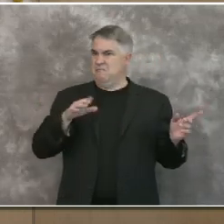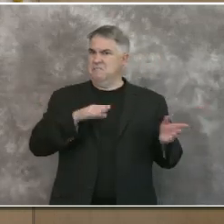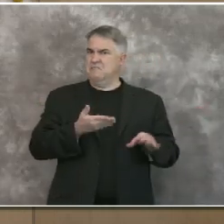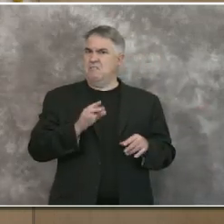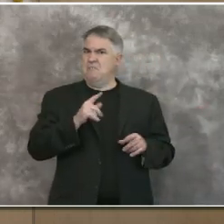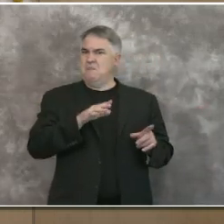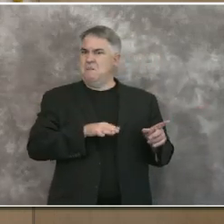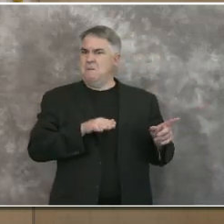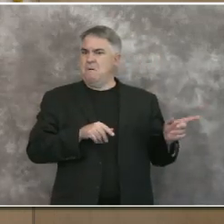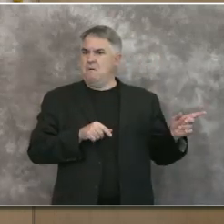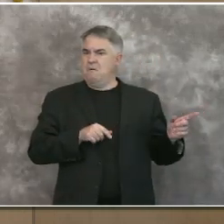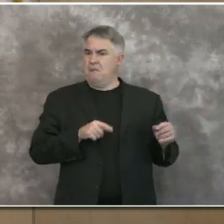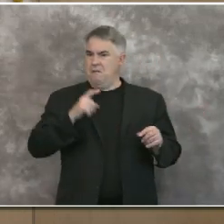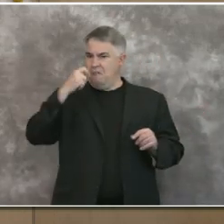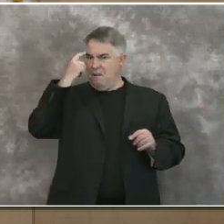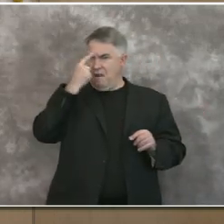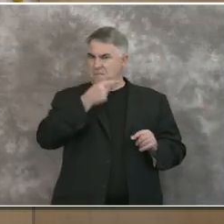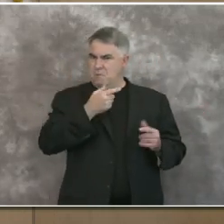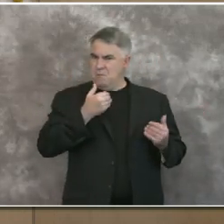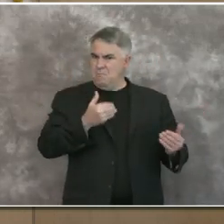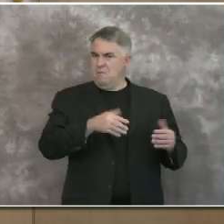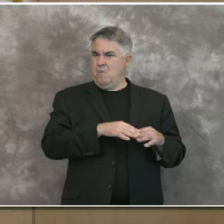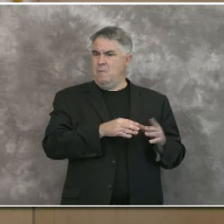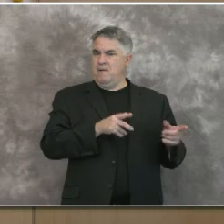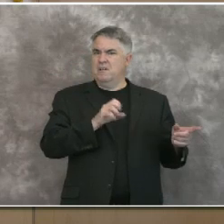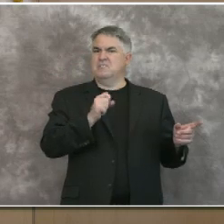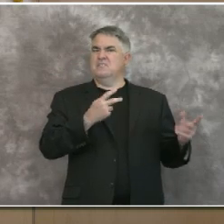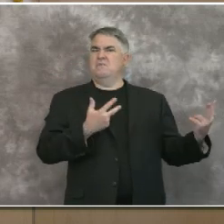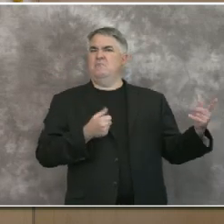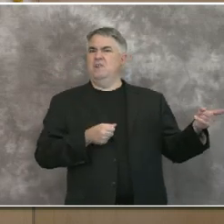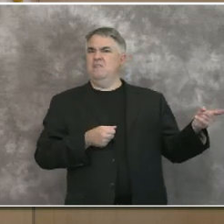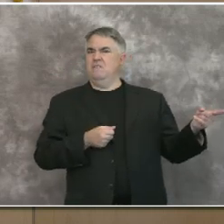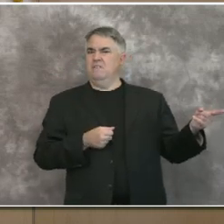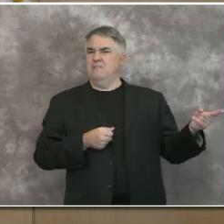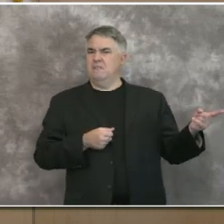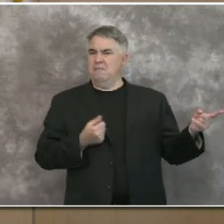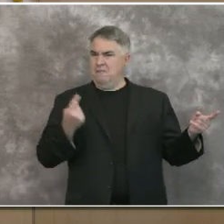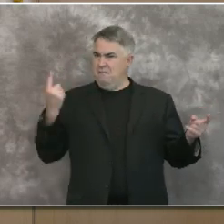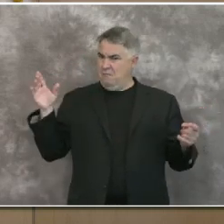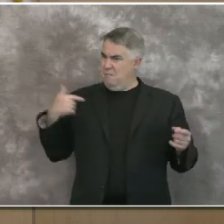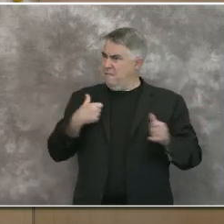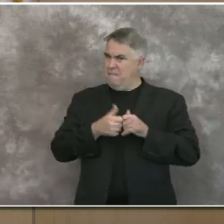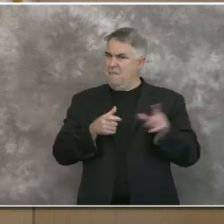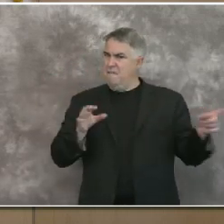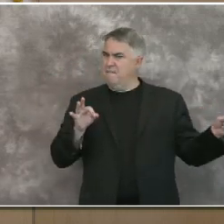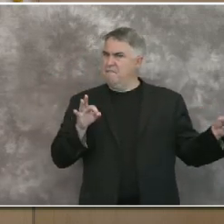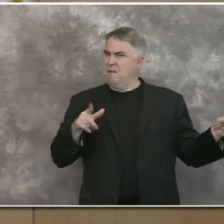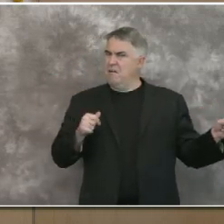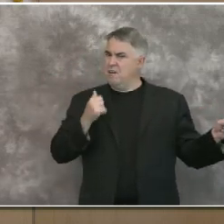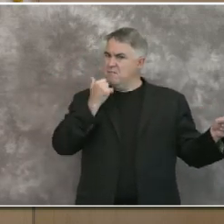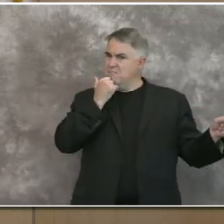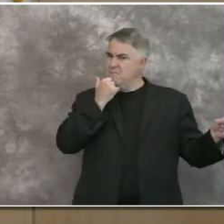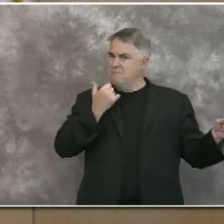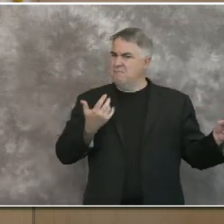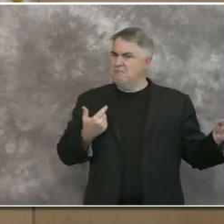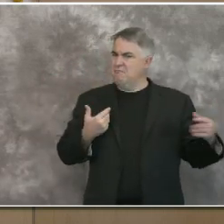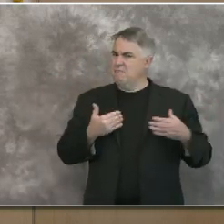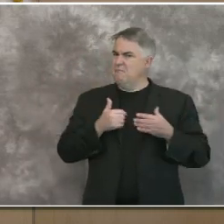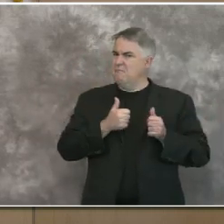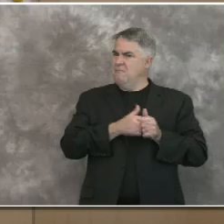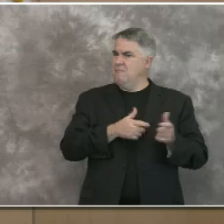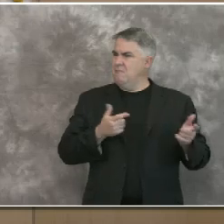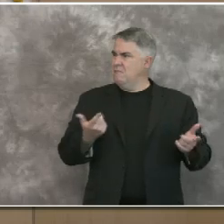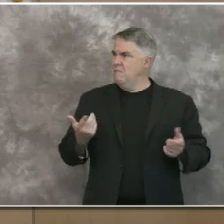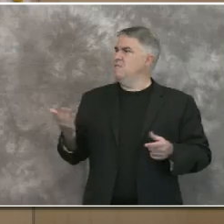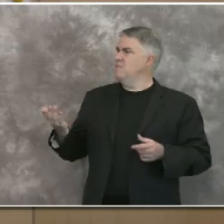from moving into phase 3, would the county think about following their lead and allowing our residents to get back to work anyway? I